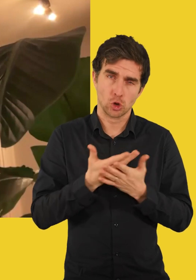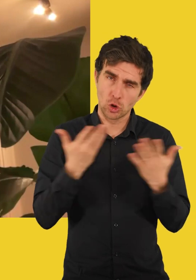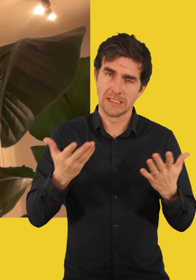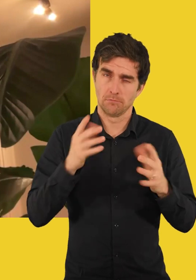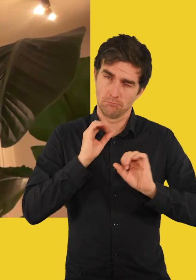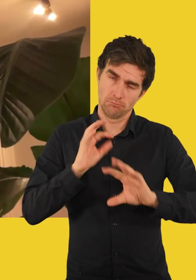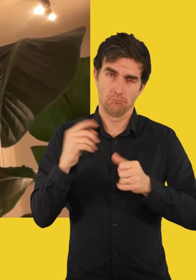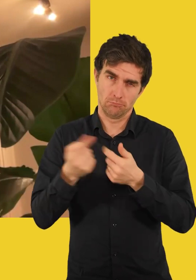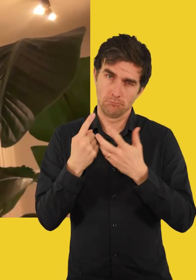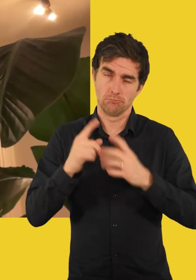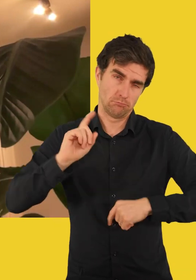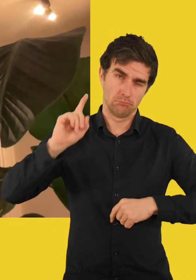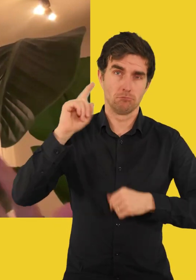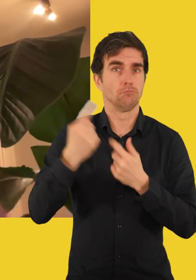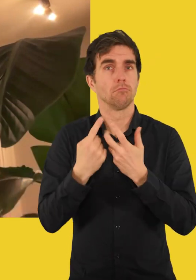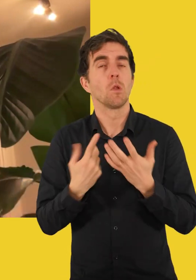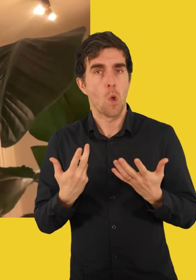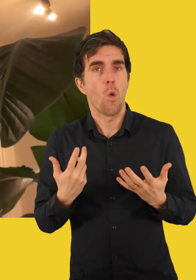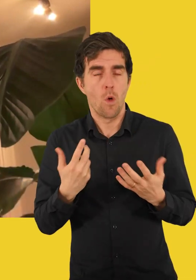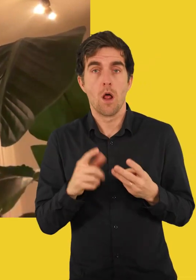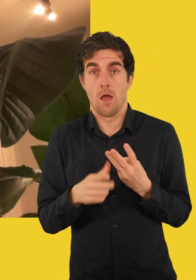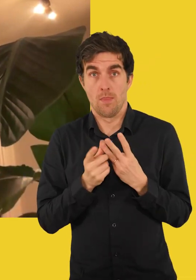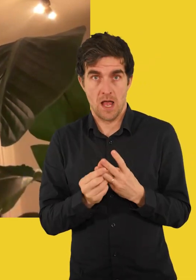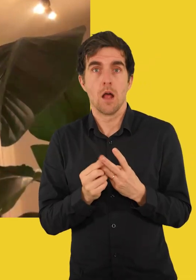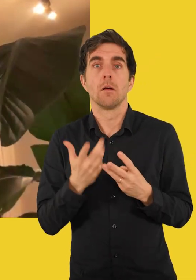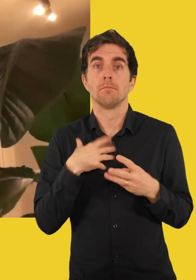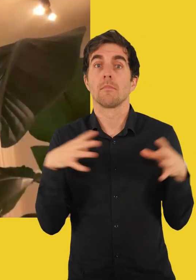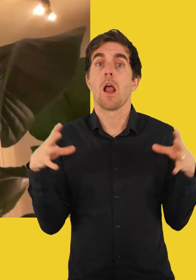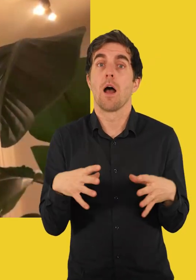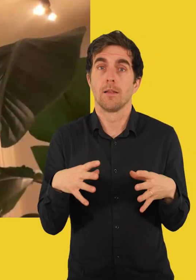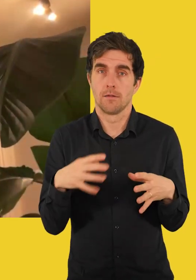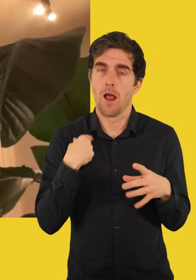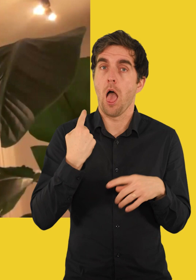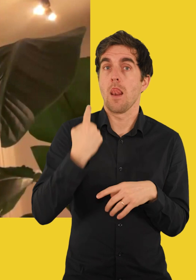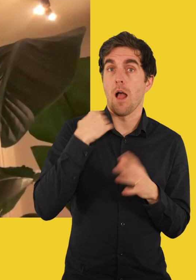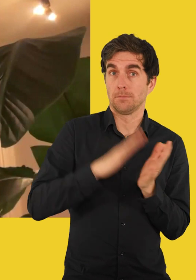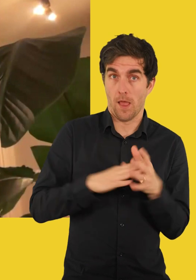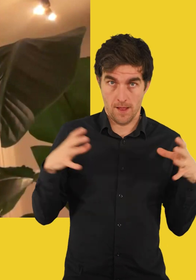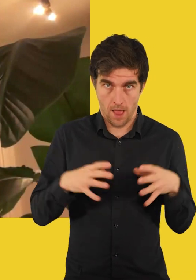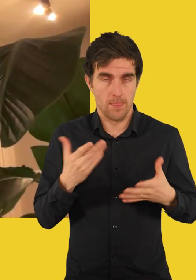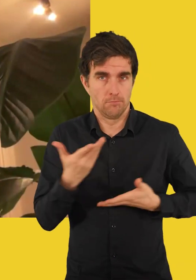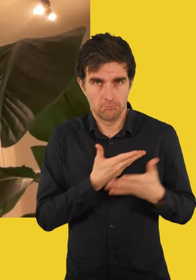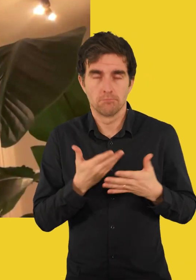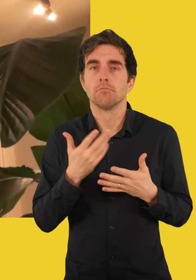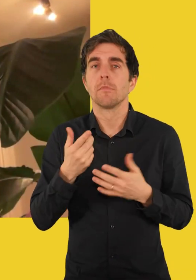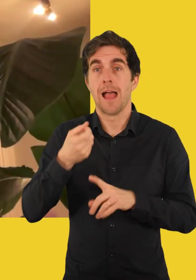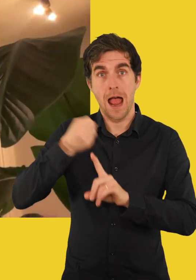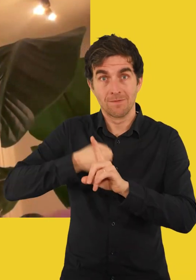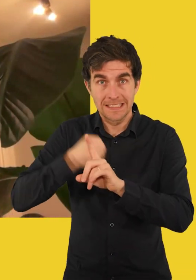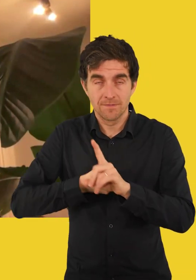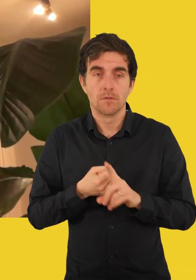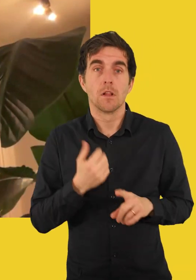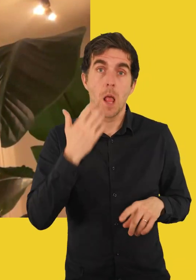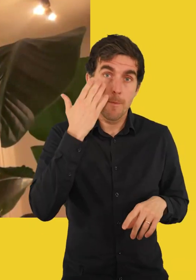justice perspective in it. And the third part is a gathering that we hosted last month, which brought together